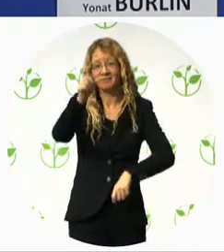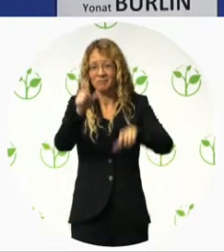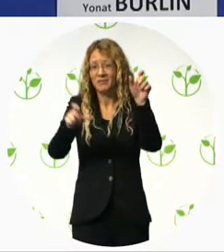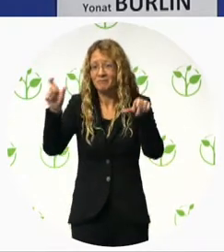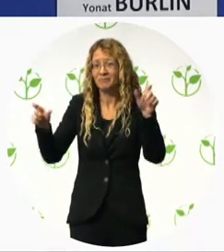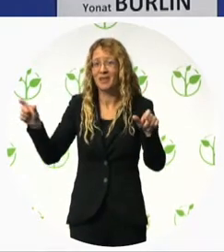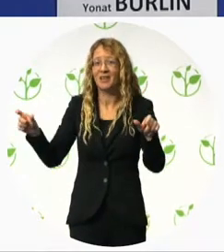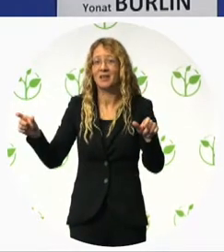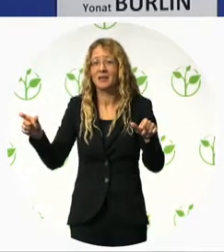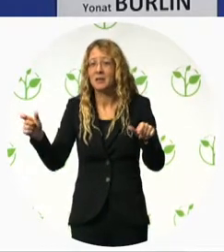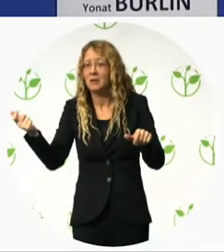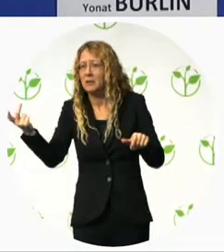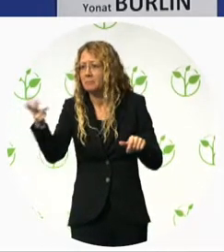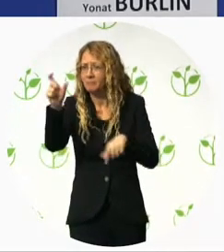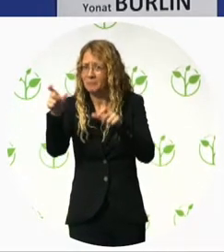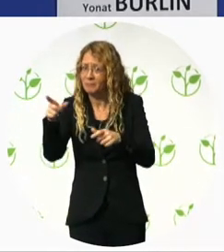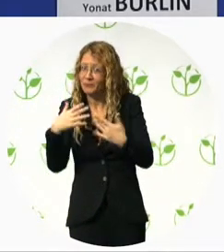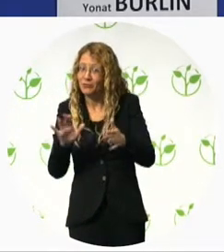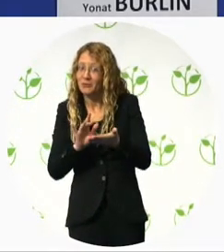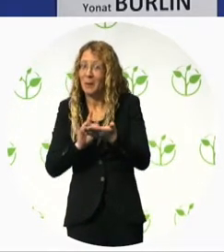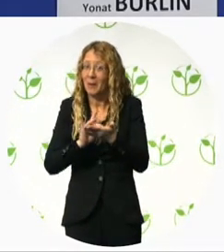and make their show more enjoyable.